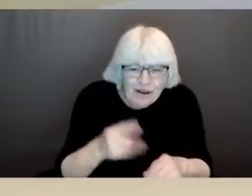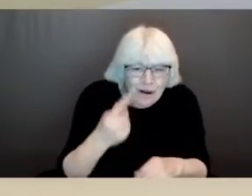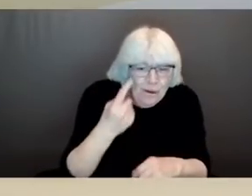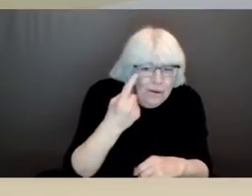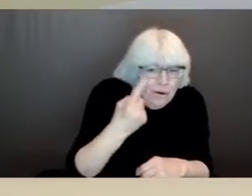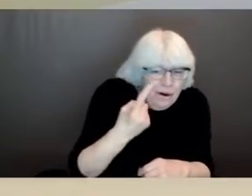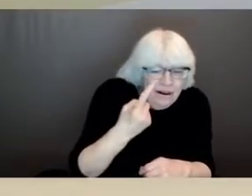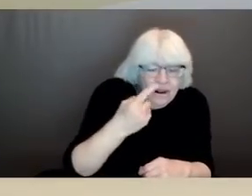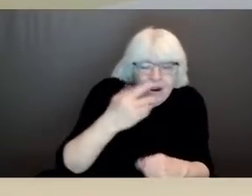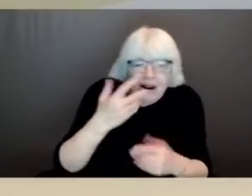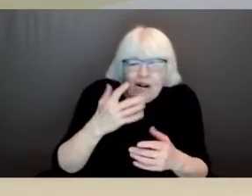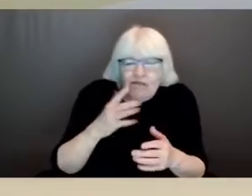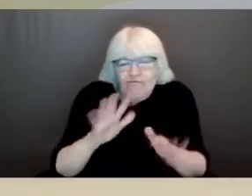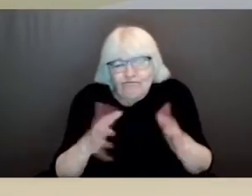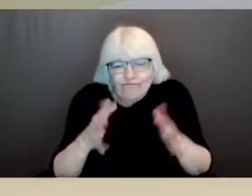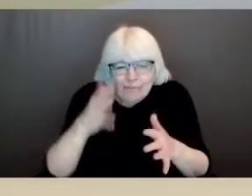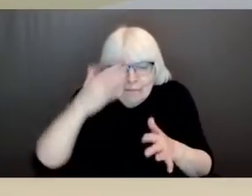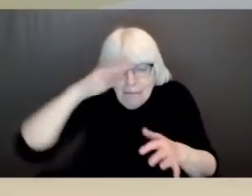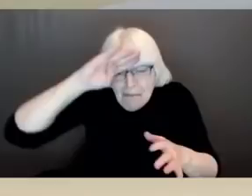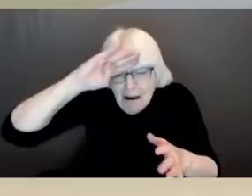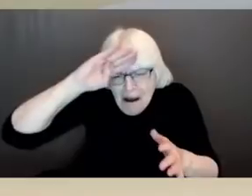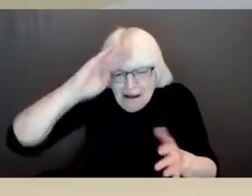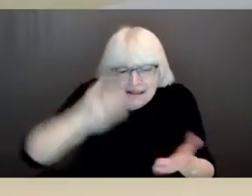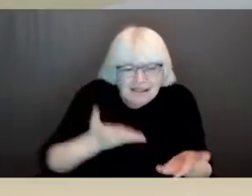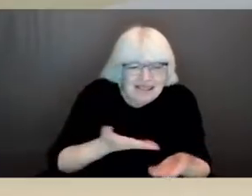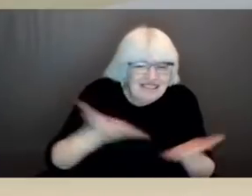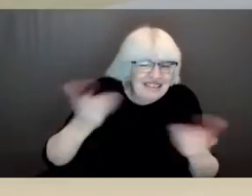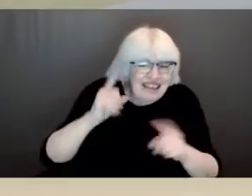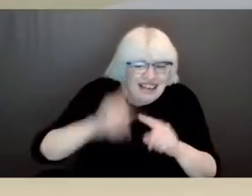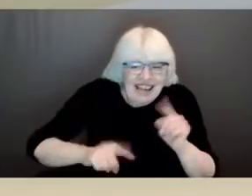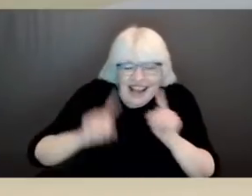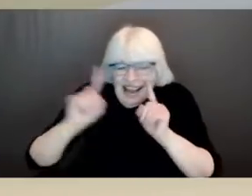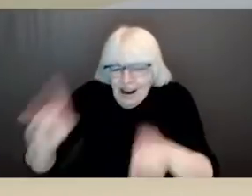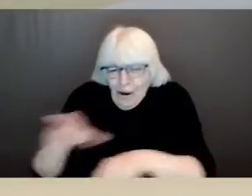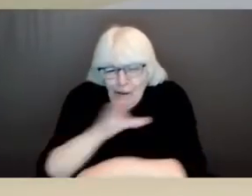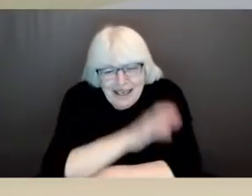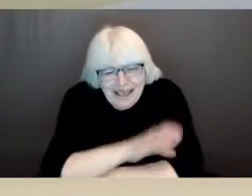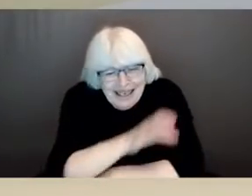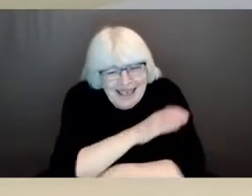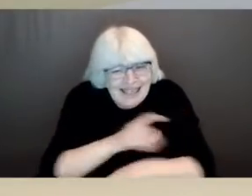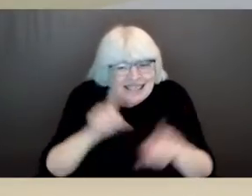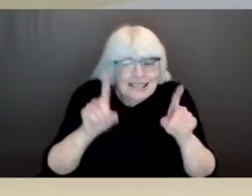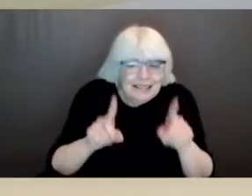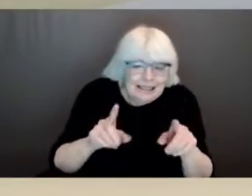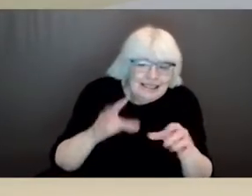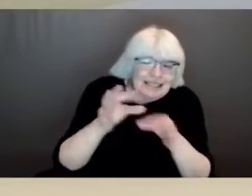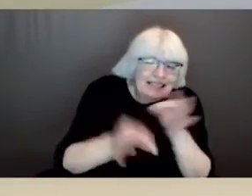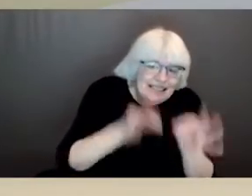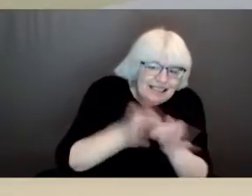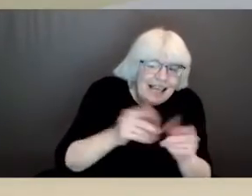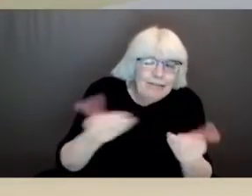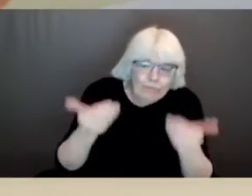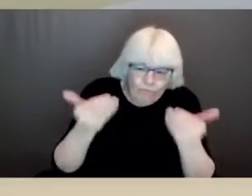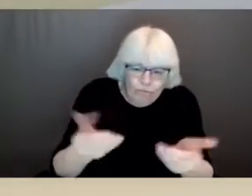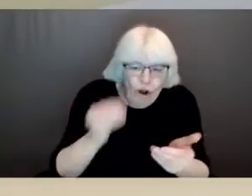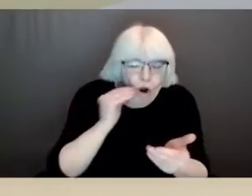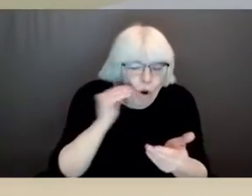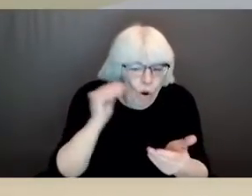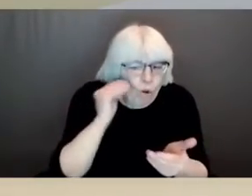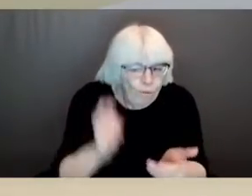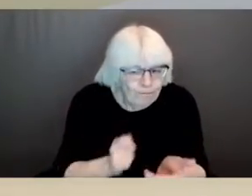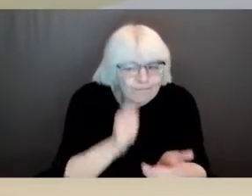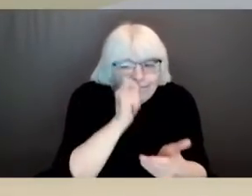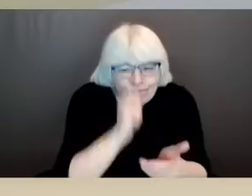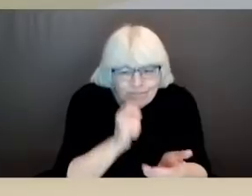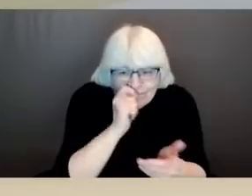not access to testing easily available. And of course, if they haven't traveled